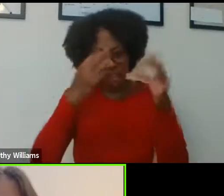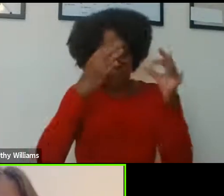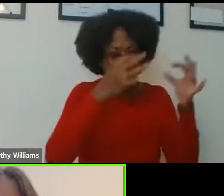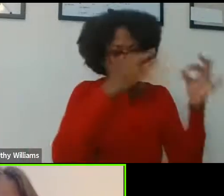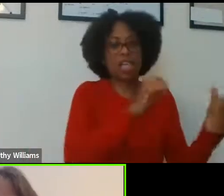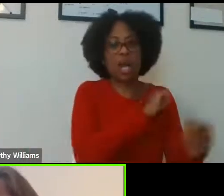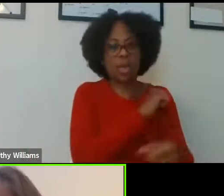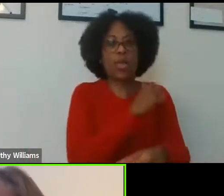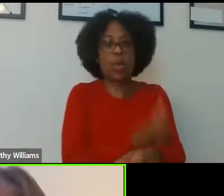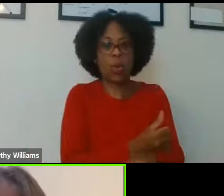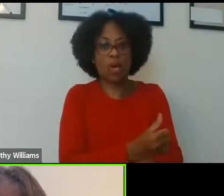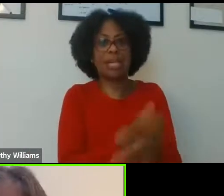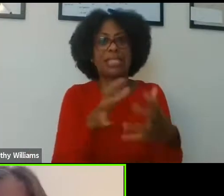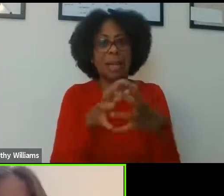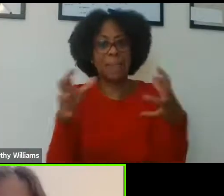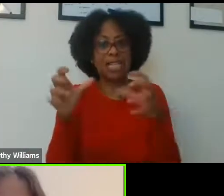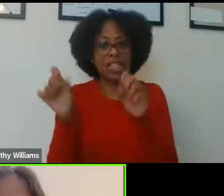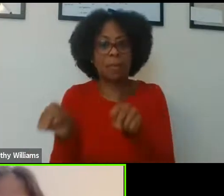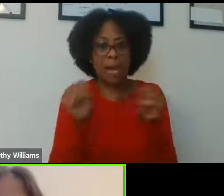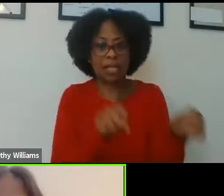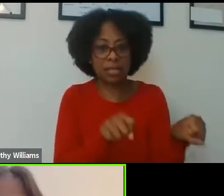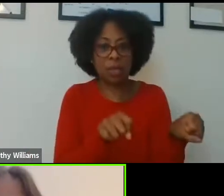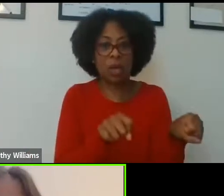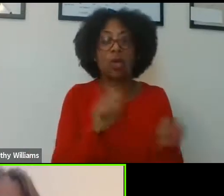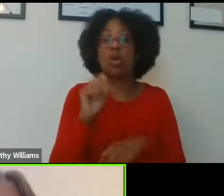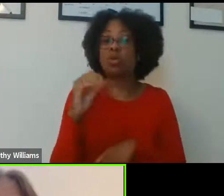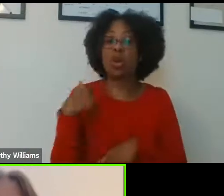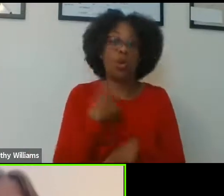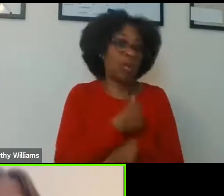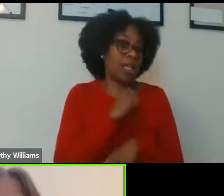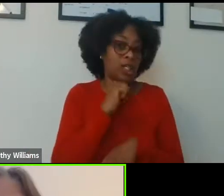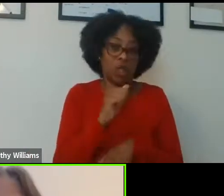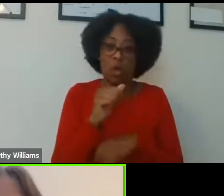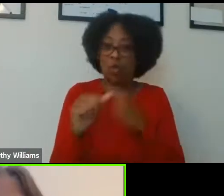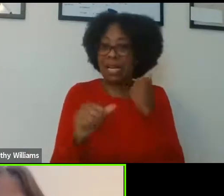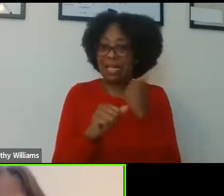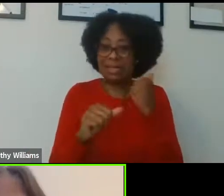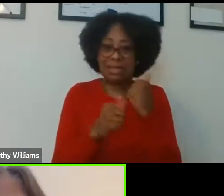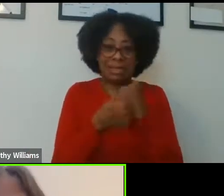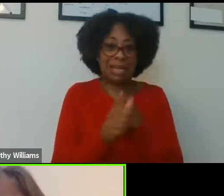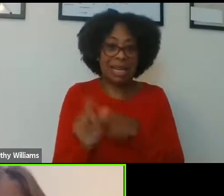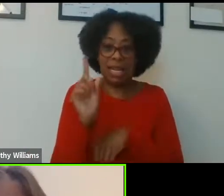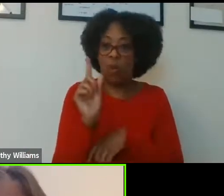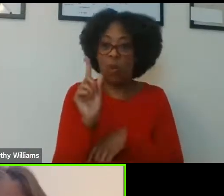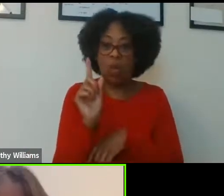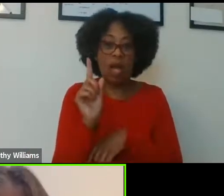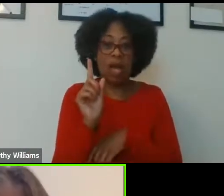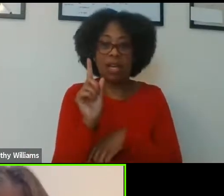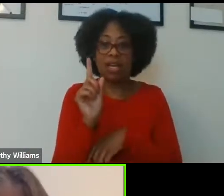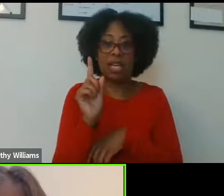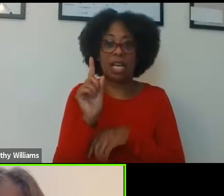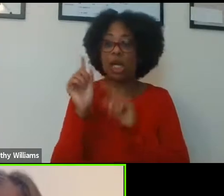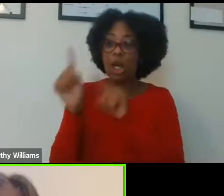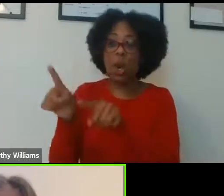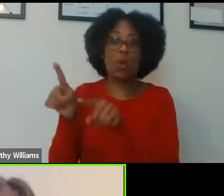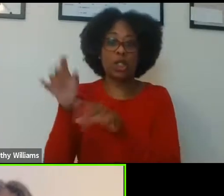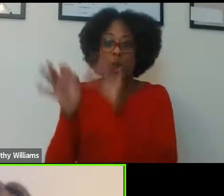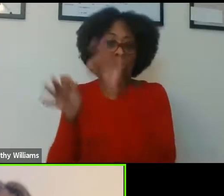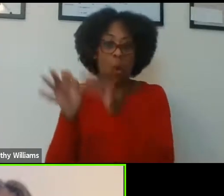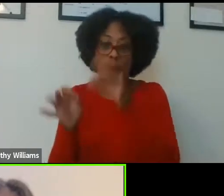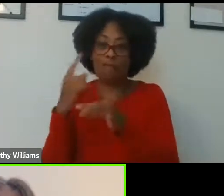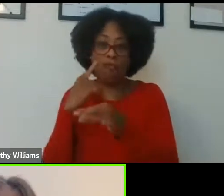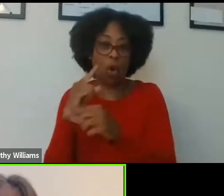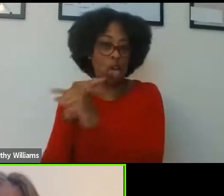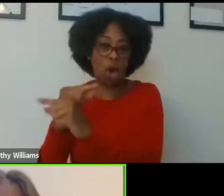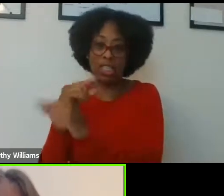authority as much as possible. So we do not assist anybody in actually petitioning the court for guardianship. What we